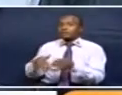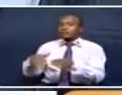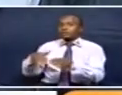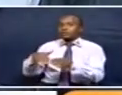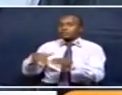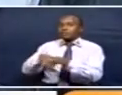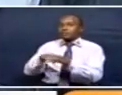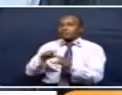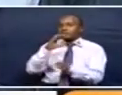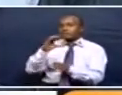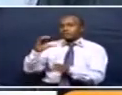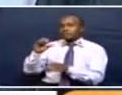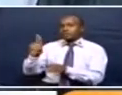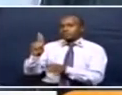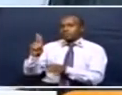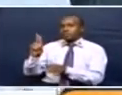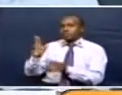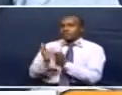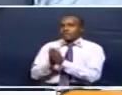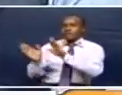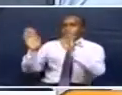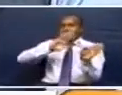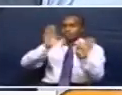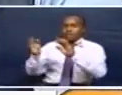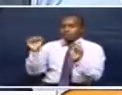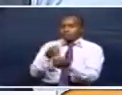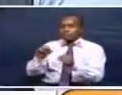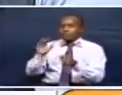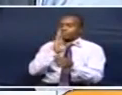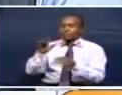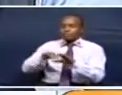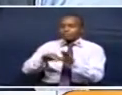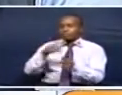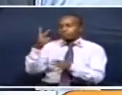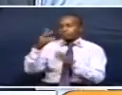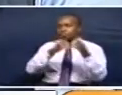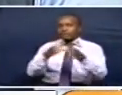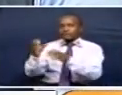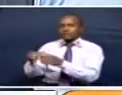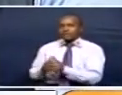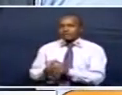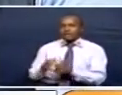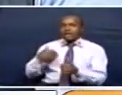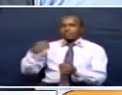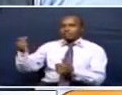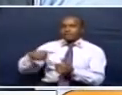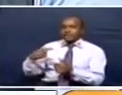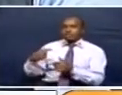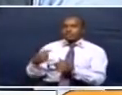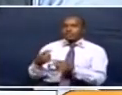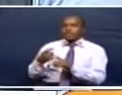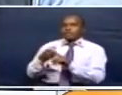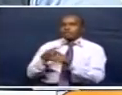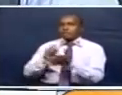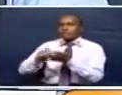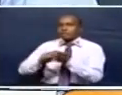CCU and Wiper, and you can't belong to two parties at the same time. In fact, I've got a message here from the